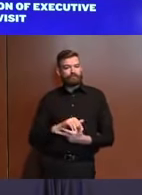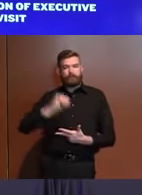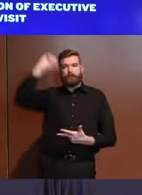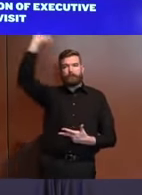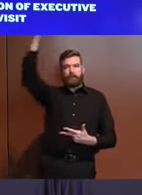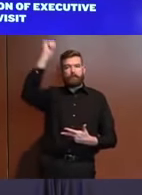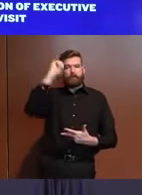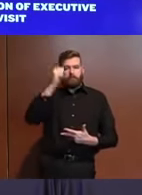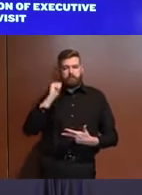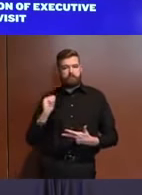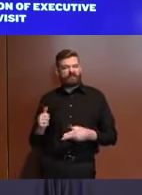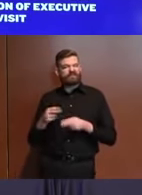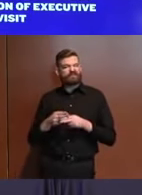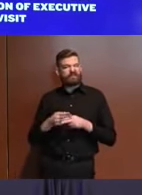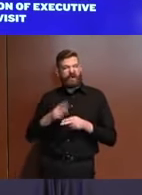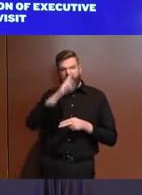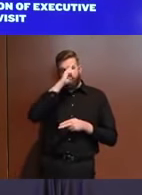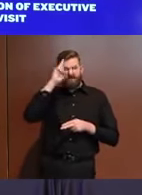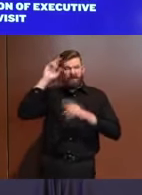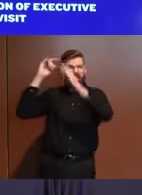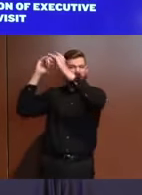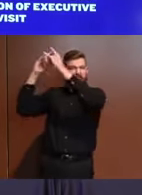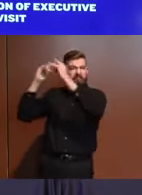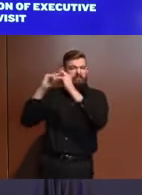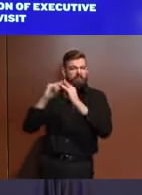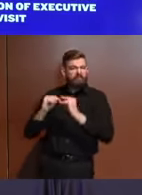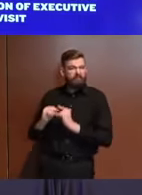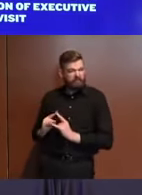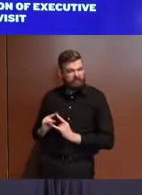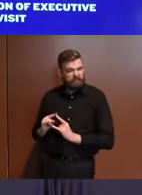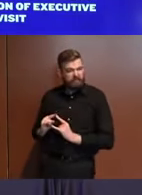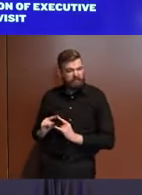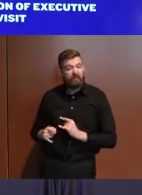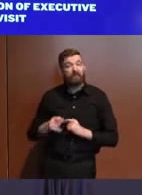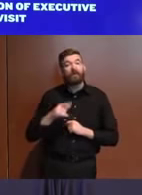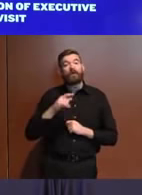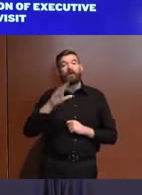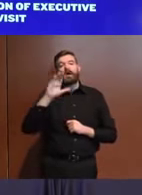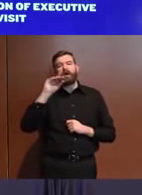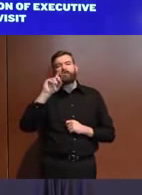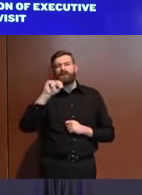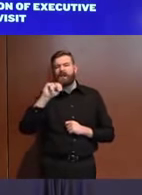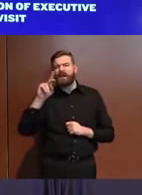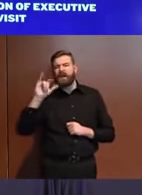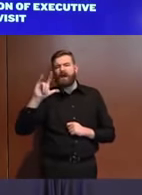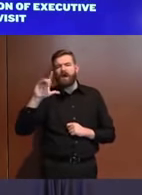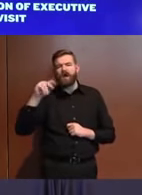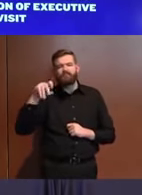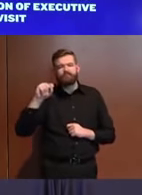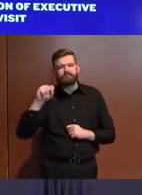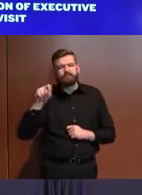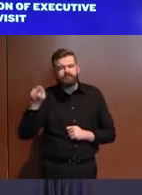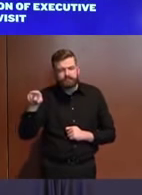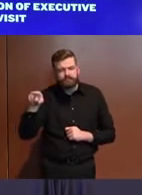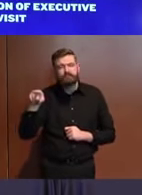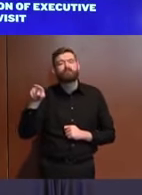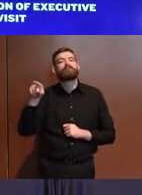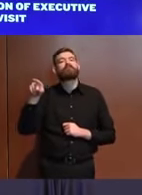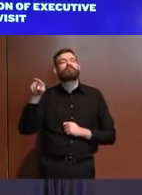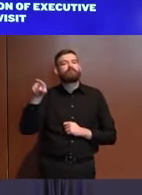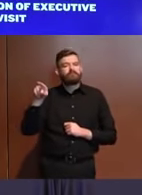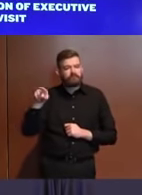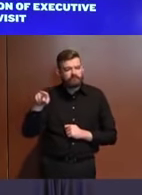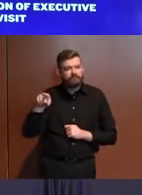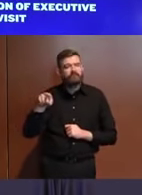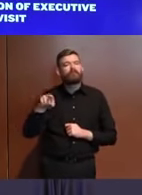Captain Kilcommons is at the helm here, I know, on your side. State police personnel and Meadowlands Exposition Center staff and